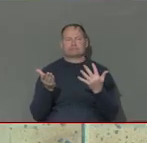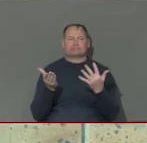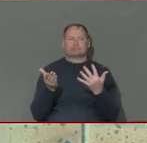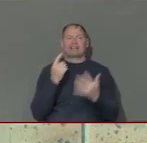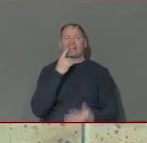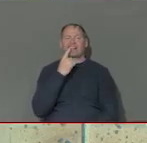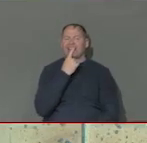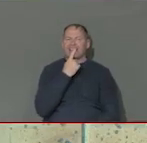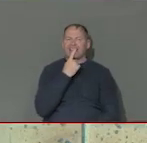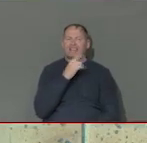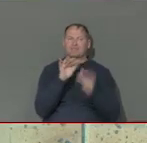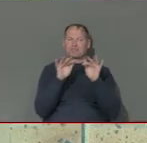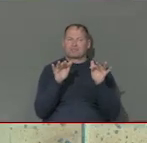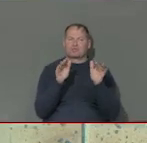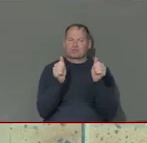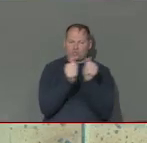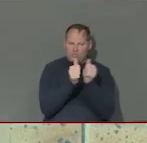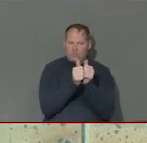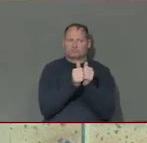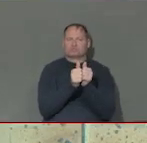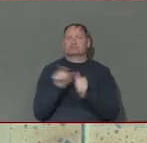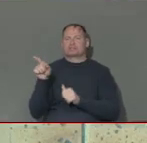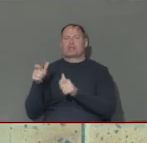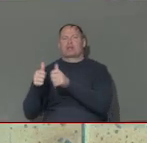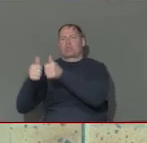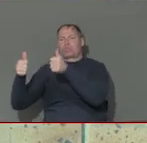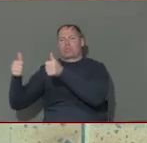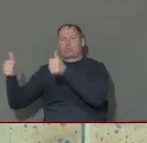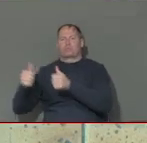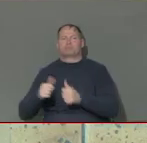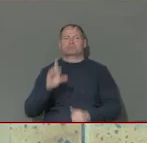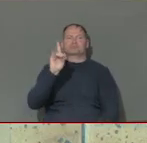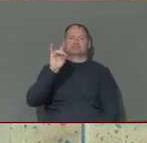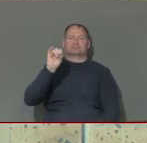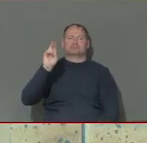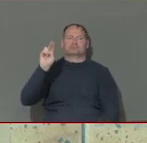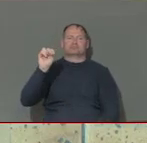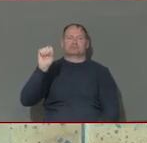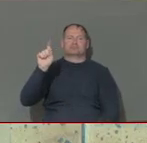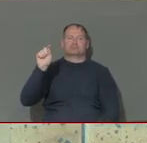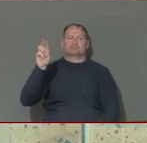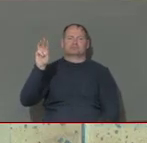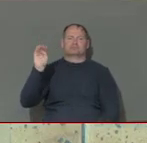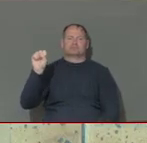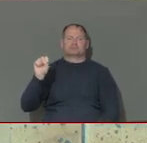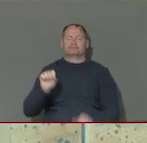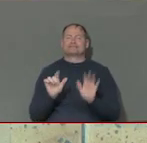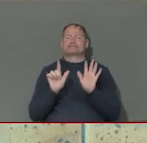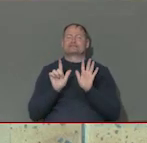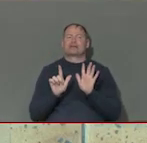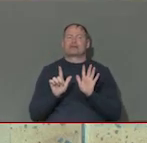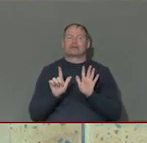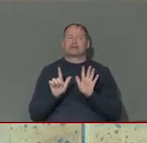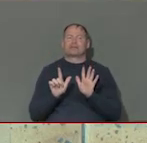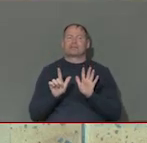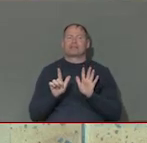of a species, you will know it is diastema. Then the 7th one is the